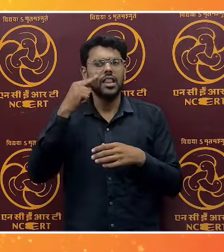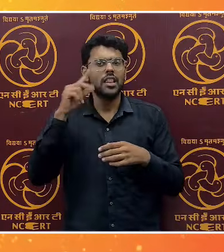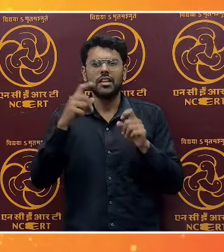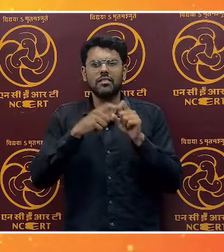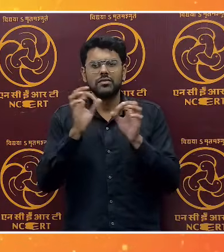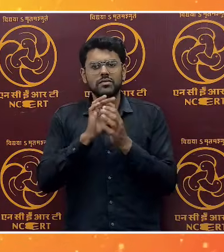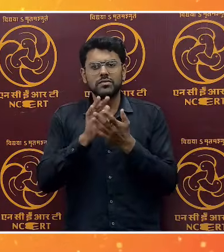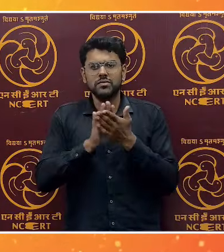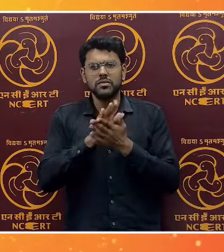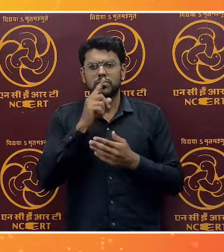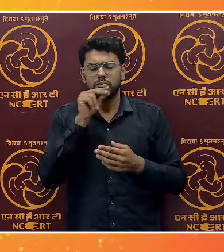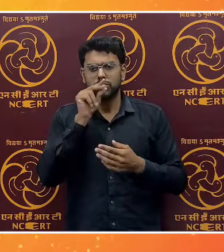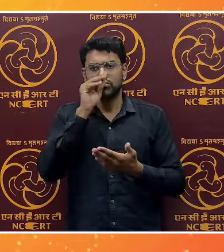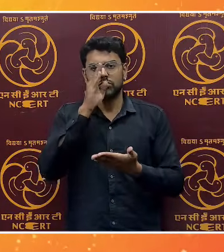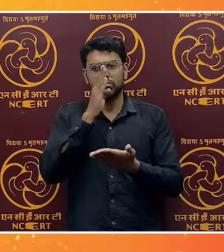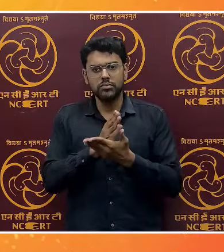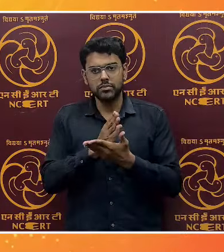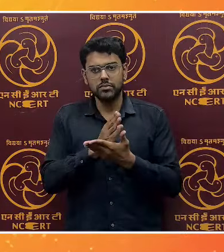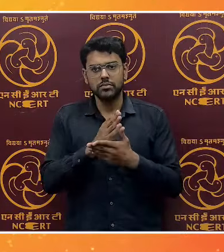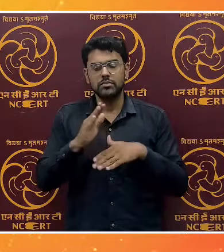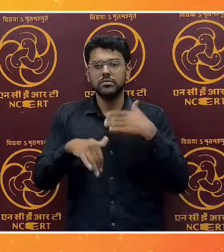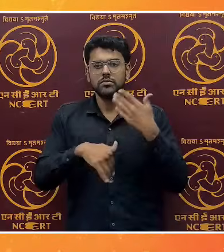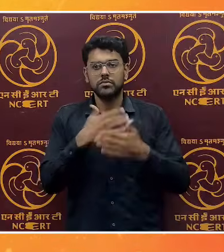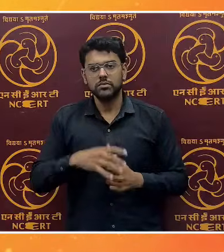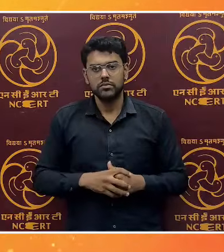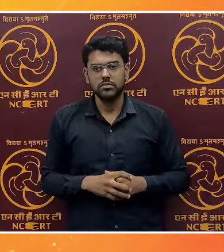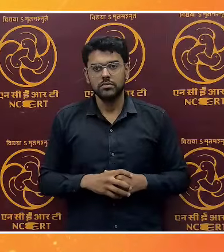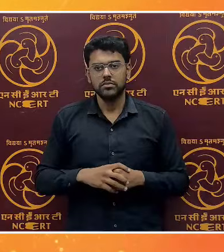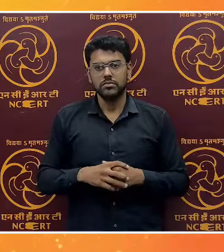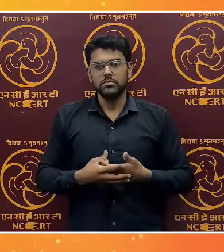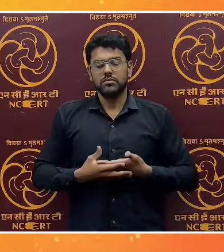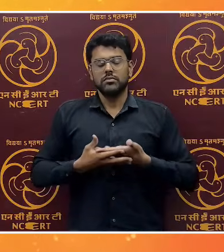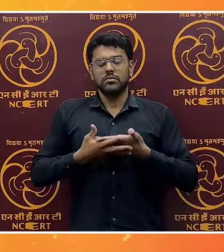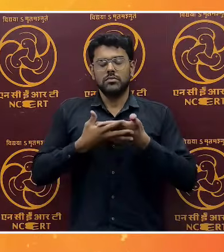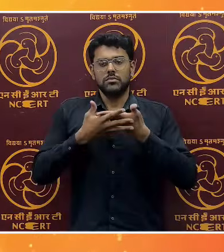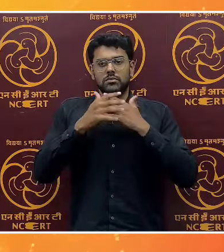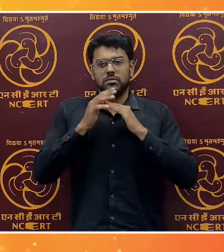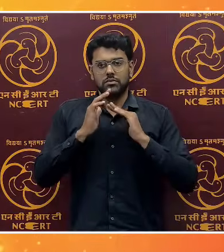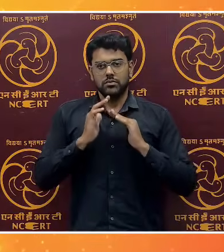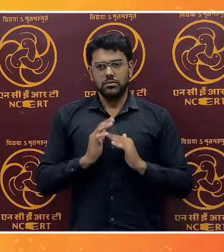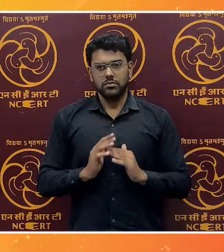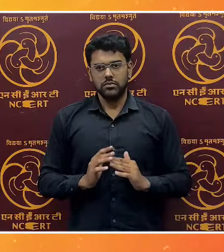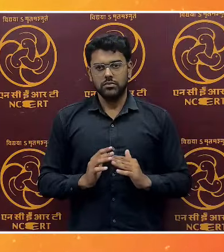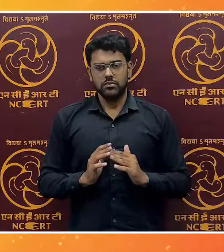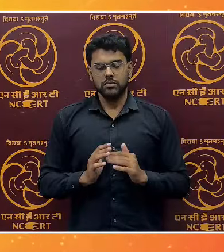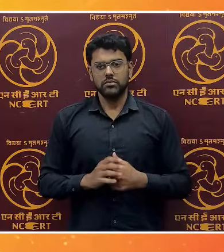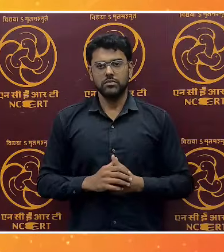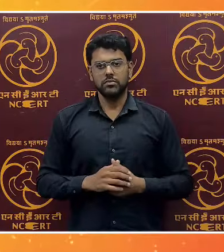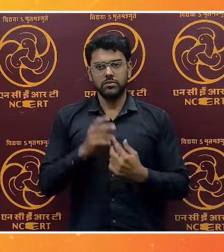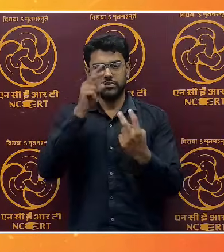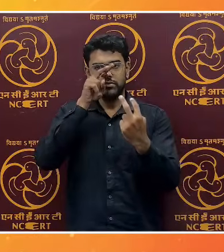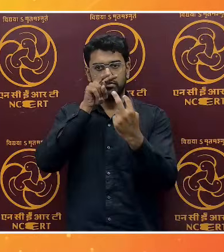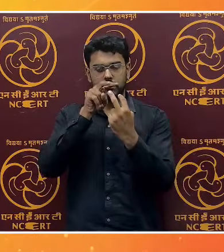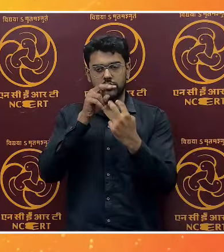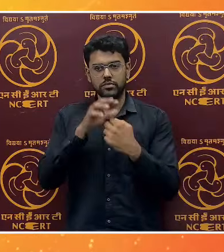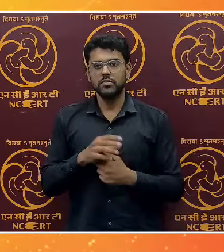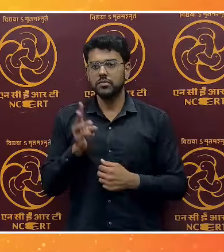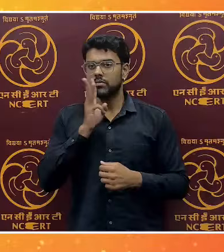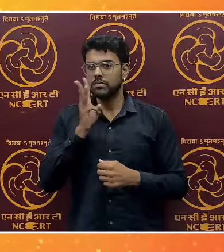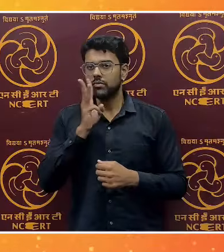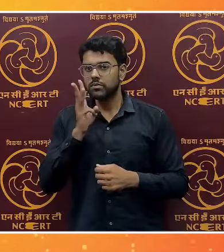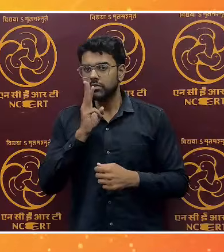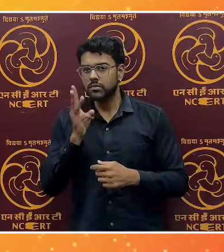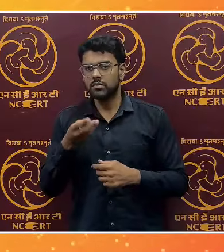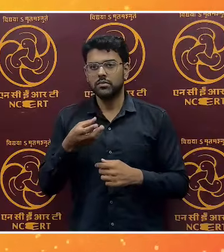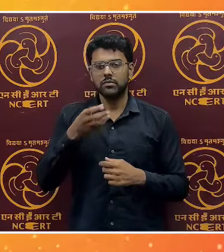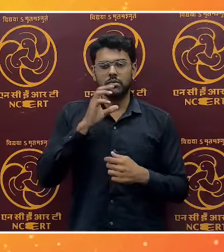stop speaking completely. Okay. And then you take a deep breath. You look at the Take camera some lens. water. Yeah, look